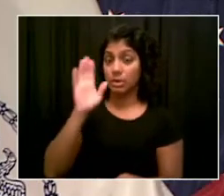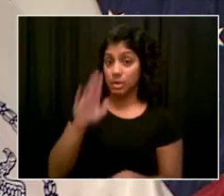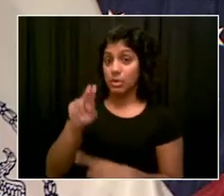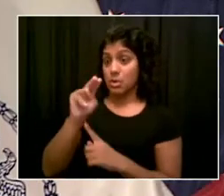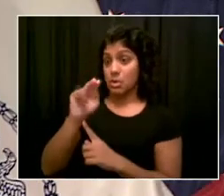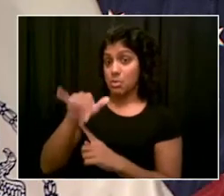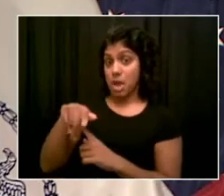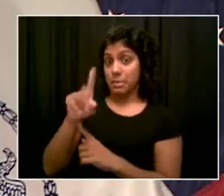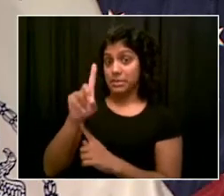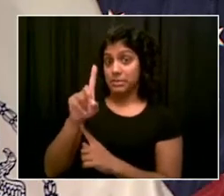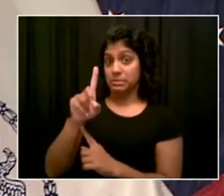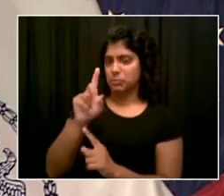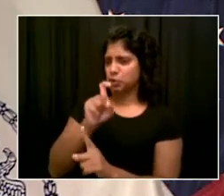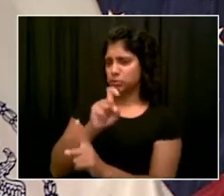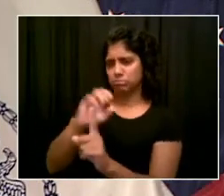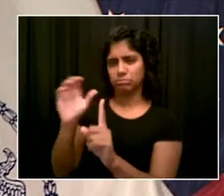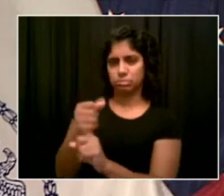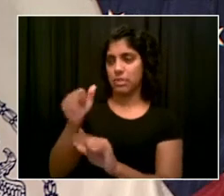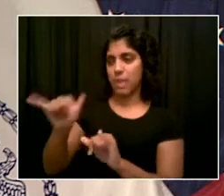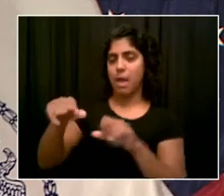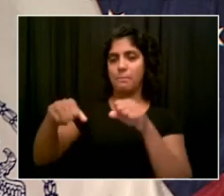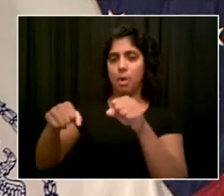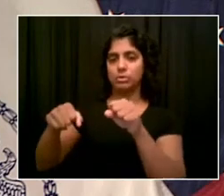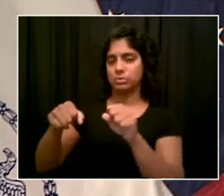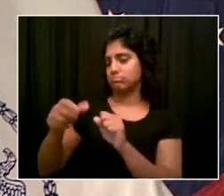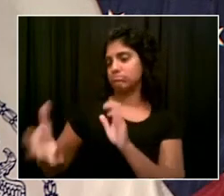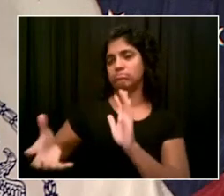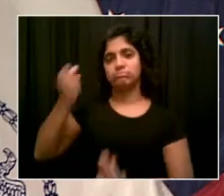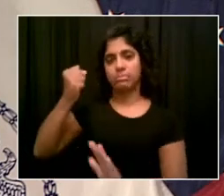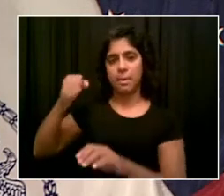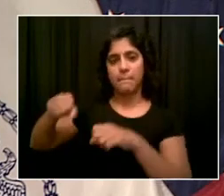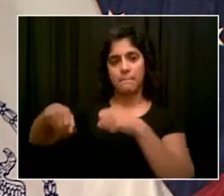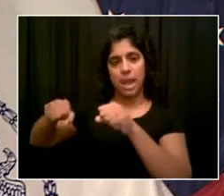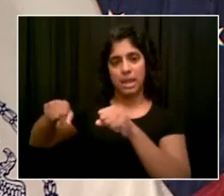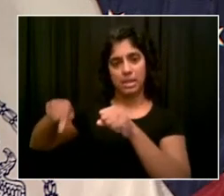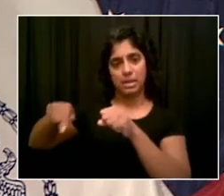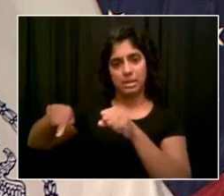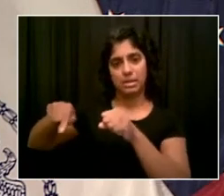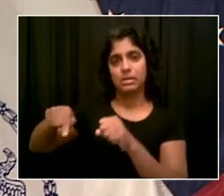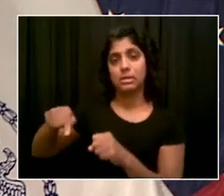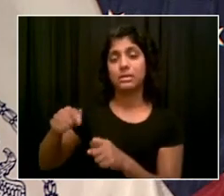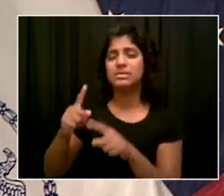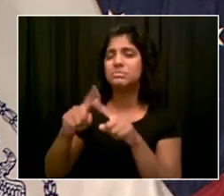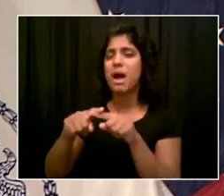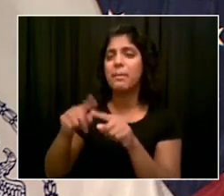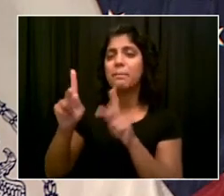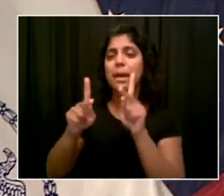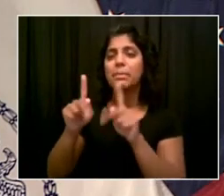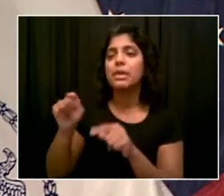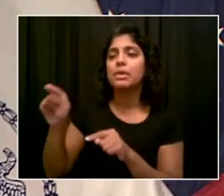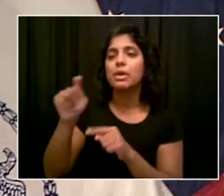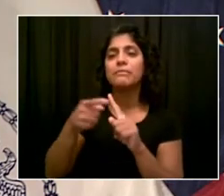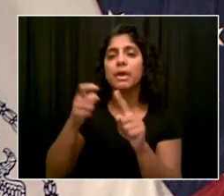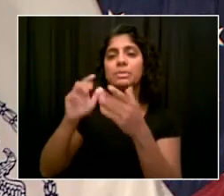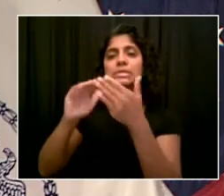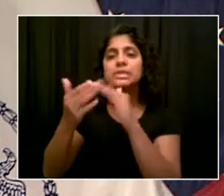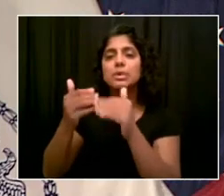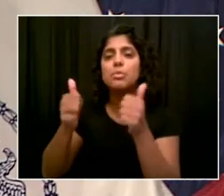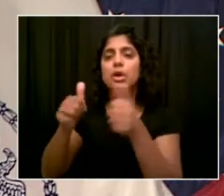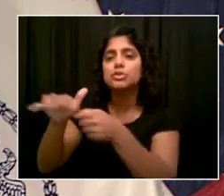where they're being kept so we can get them, seize them. If one's out there, it's immediately illegal. It's just not allowed in New York